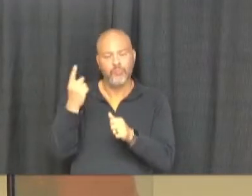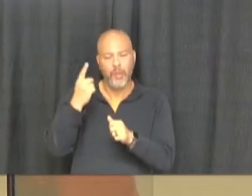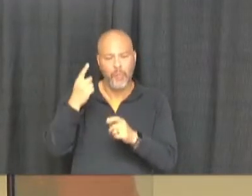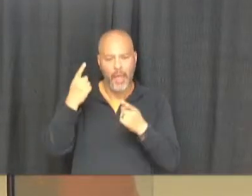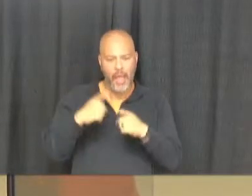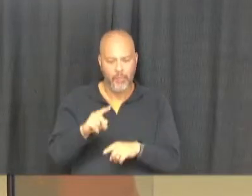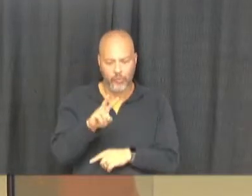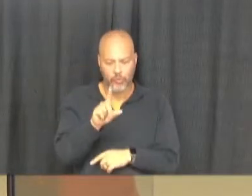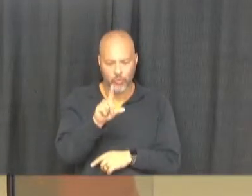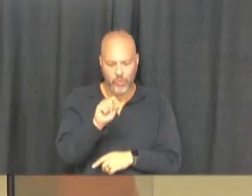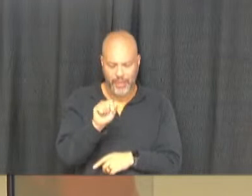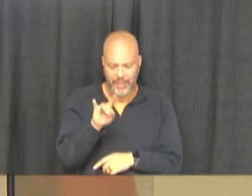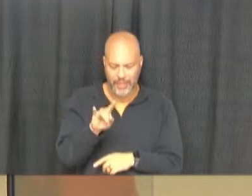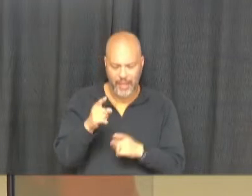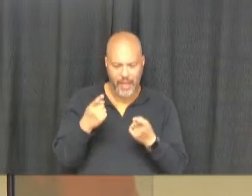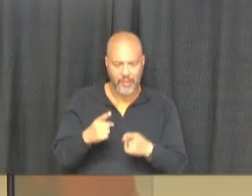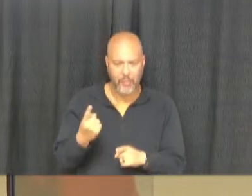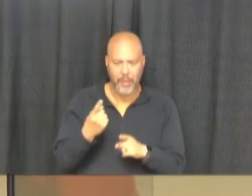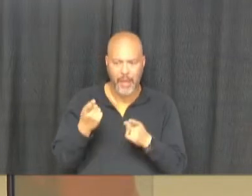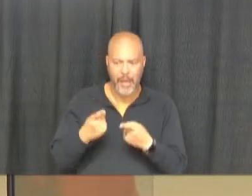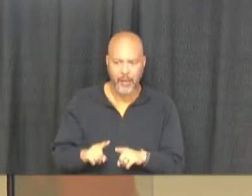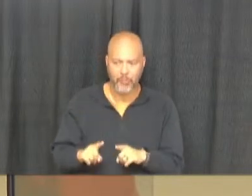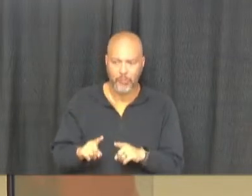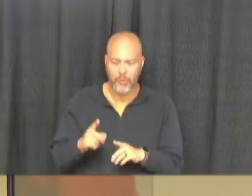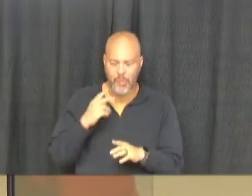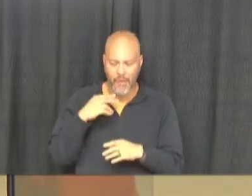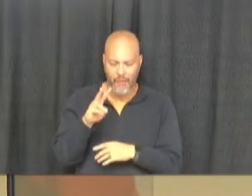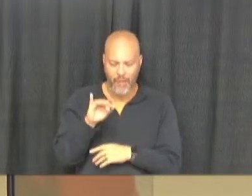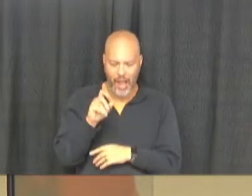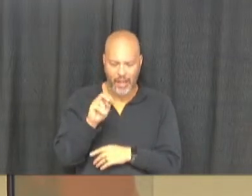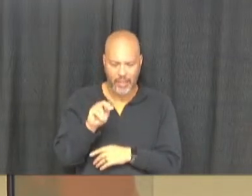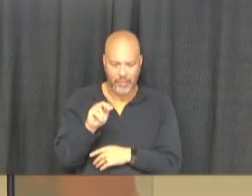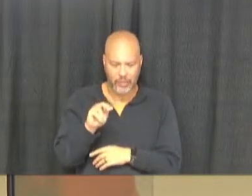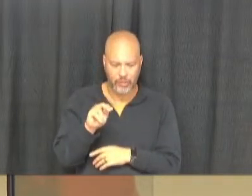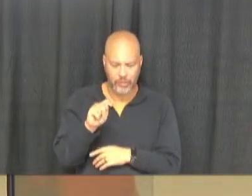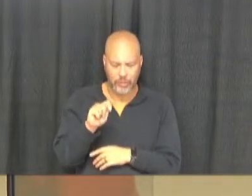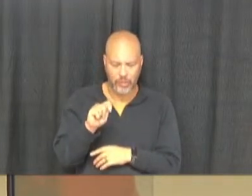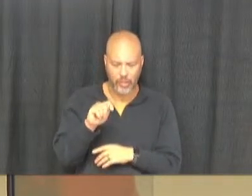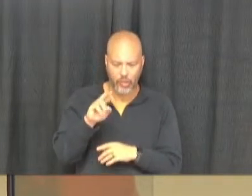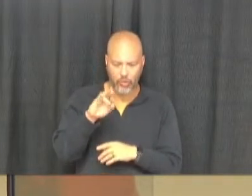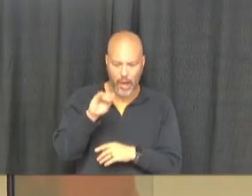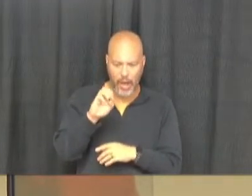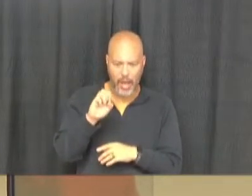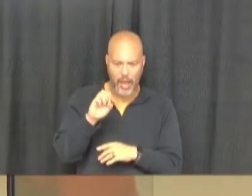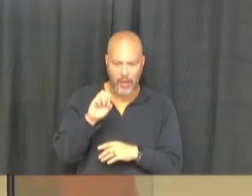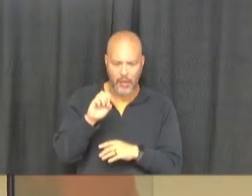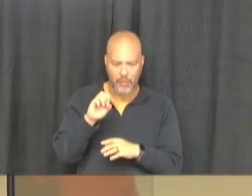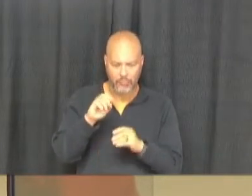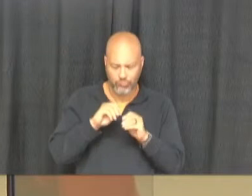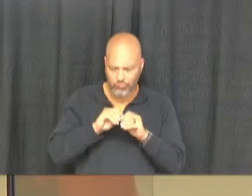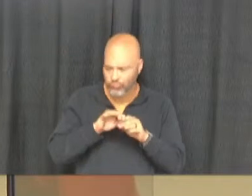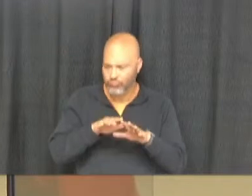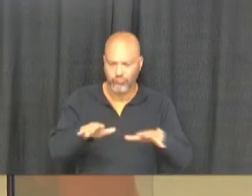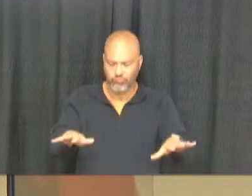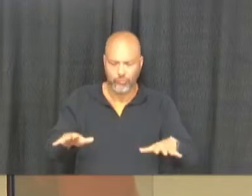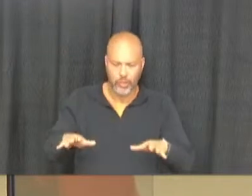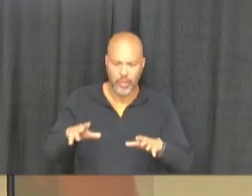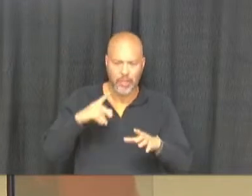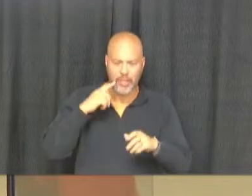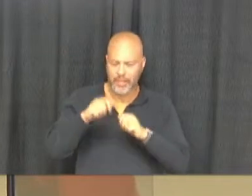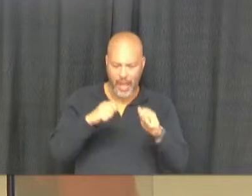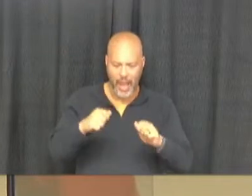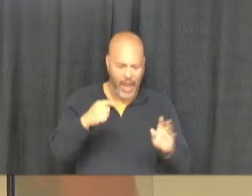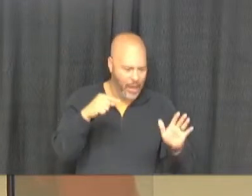in 2018. There was a violent crime spree done by an individual where he tied